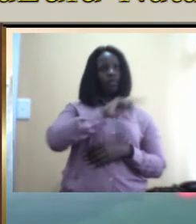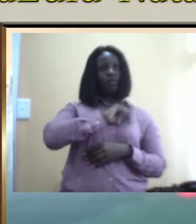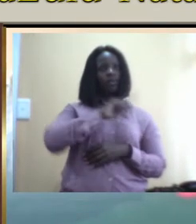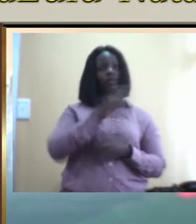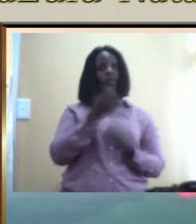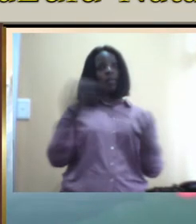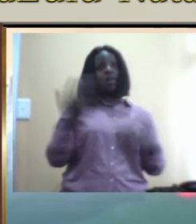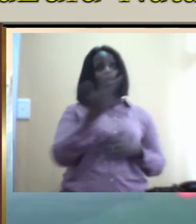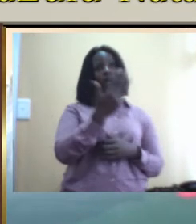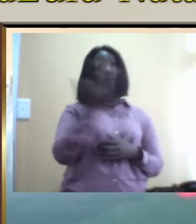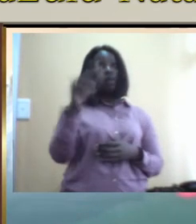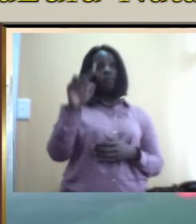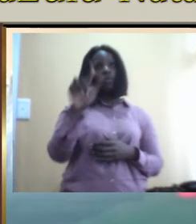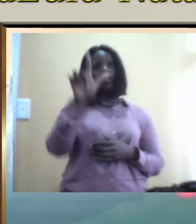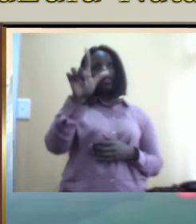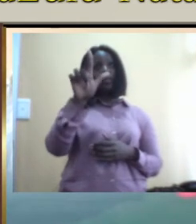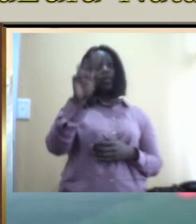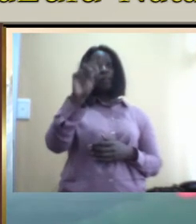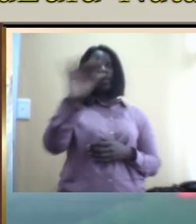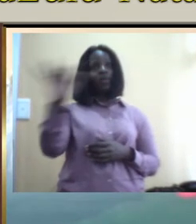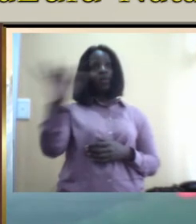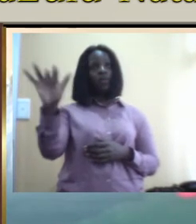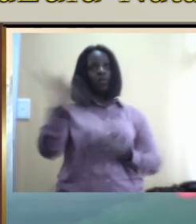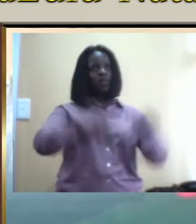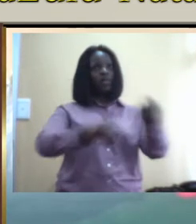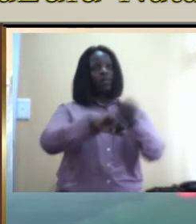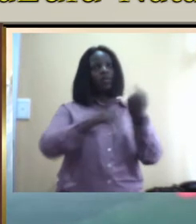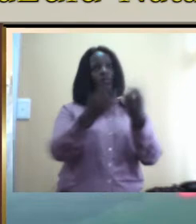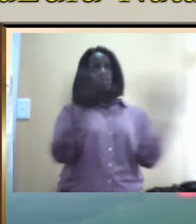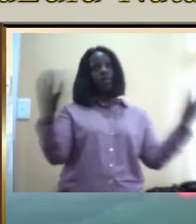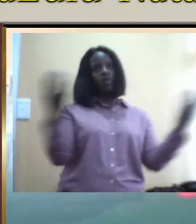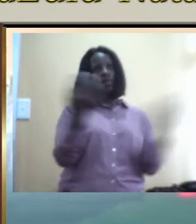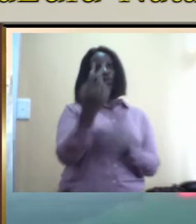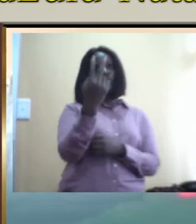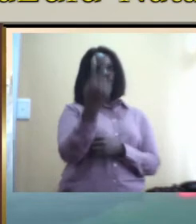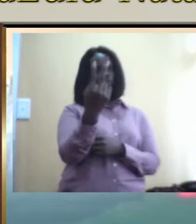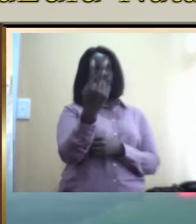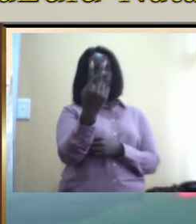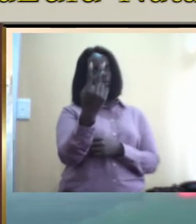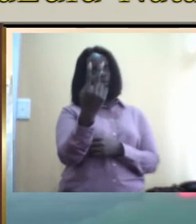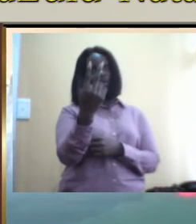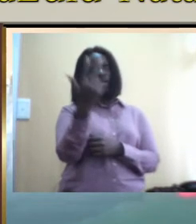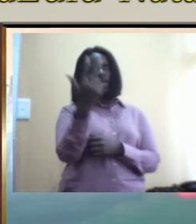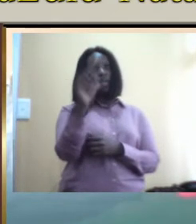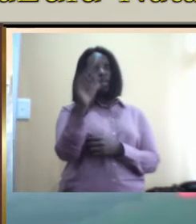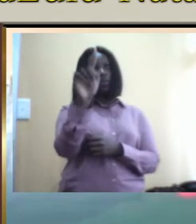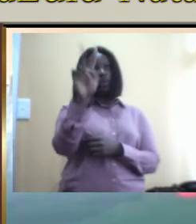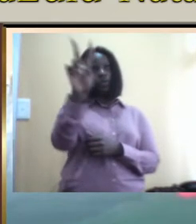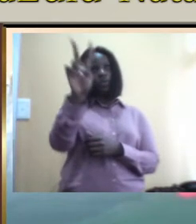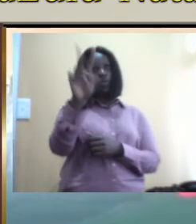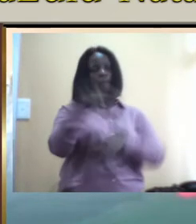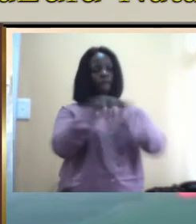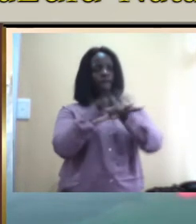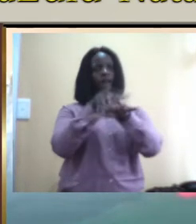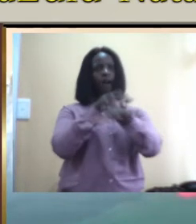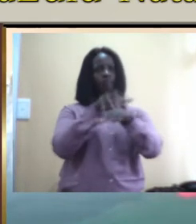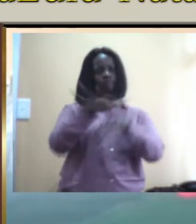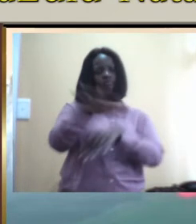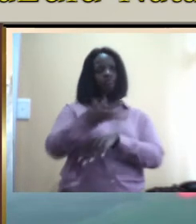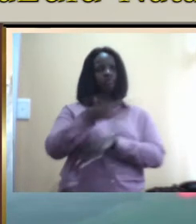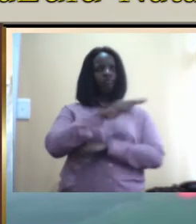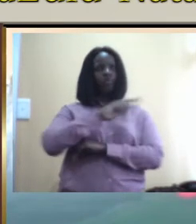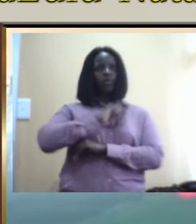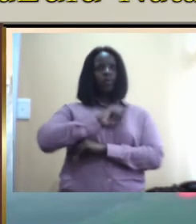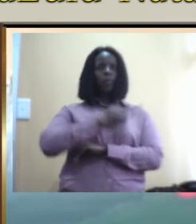99.7 million to support 2,812 smallholders, farmers across the province and of